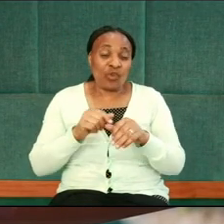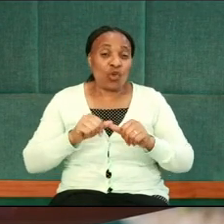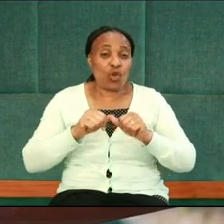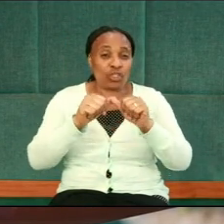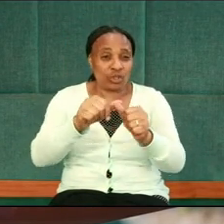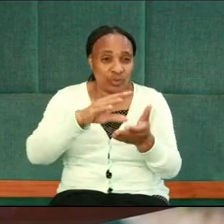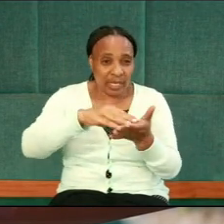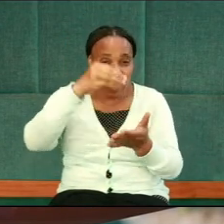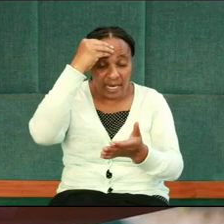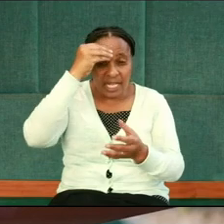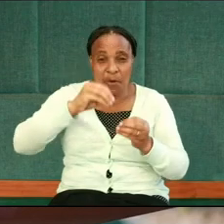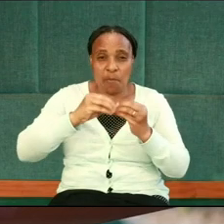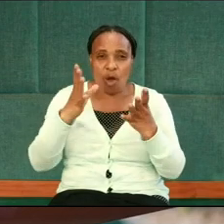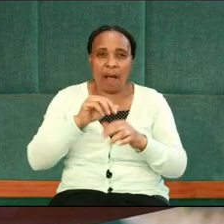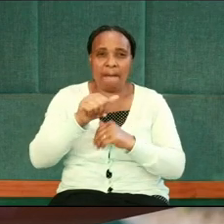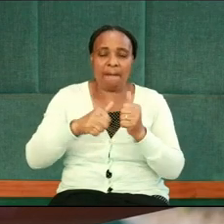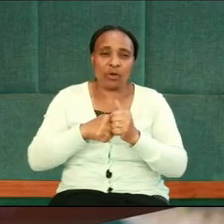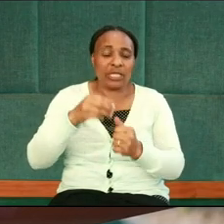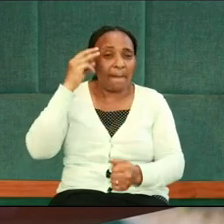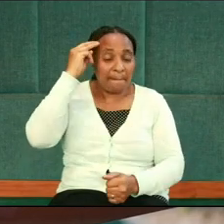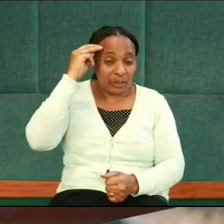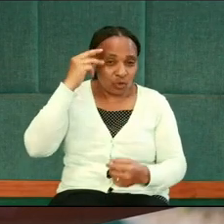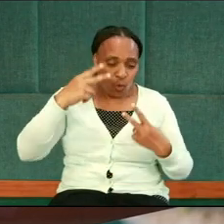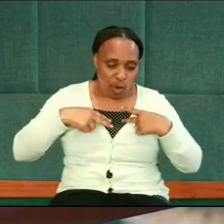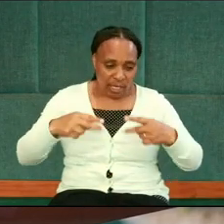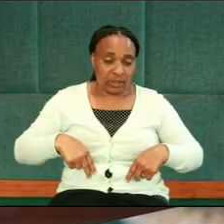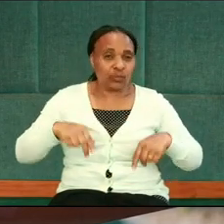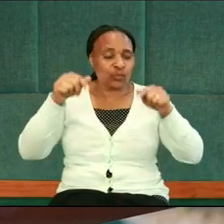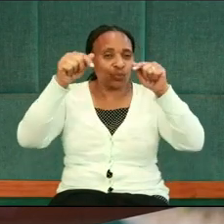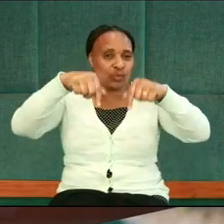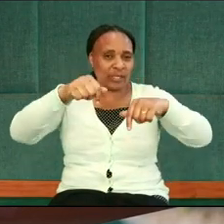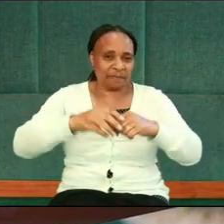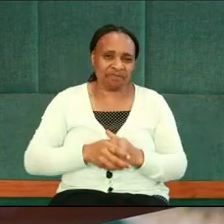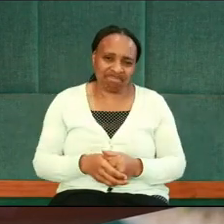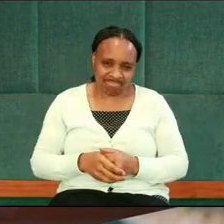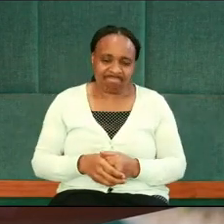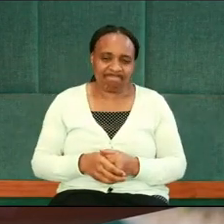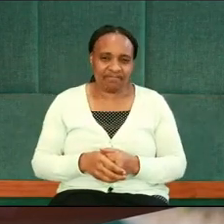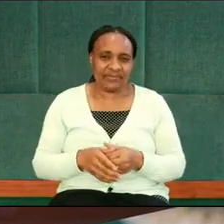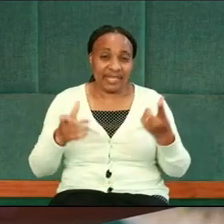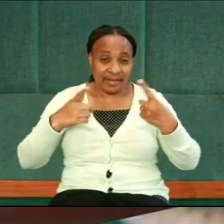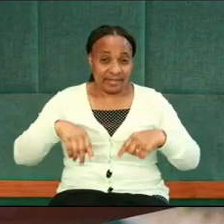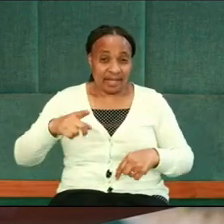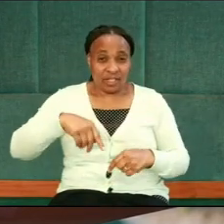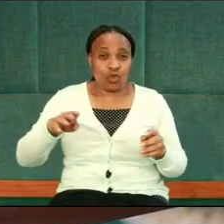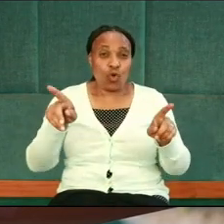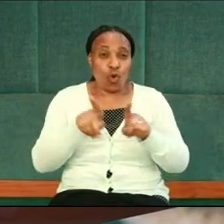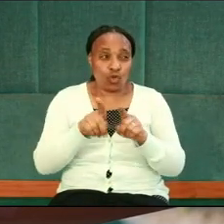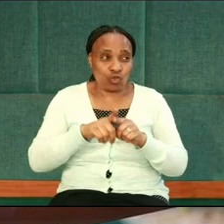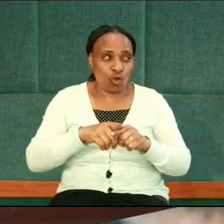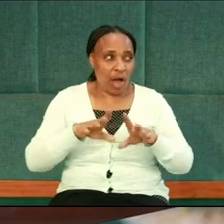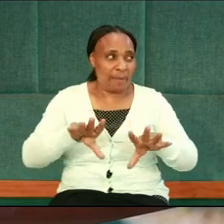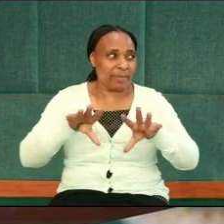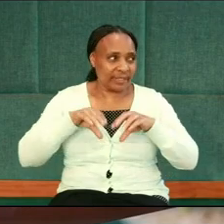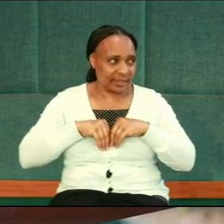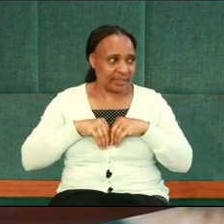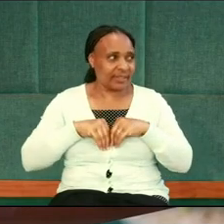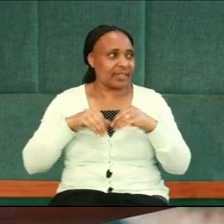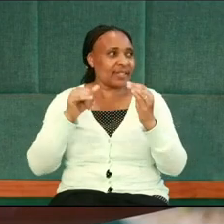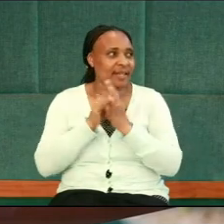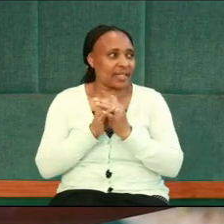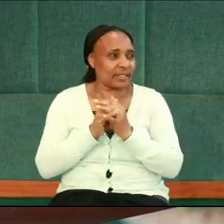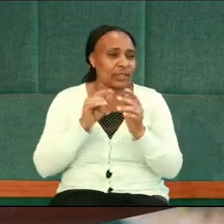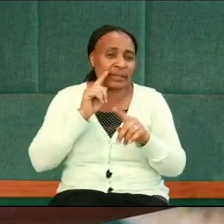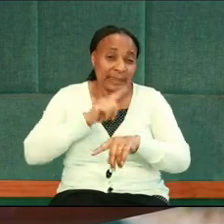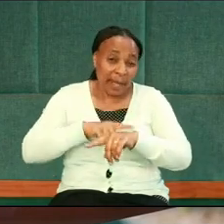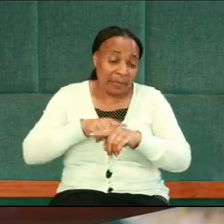continue learning more about mental health issues today, let us also appreciate that when you are